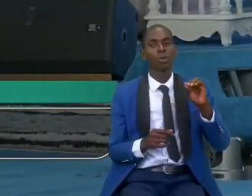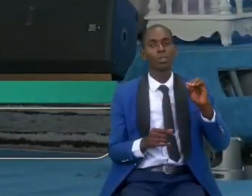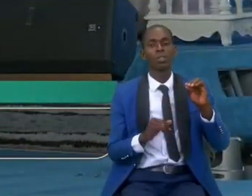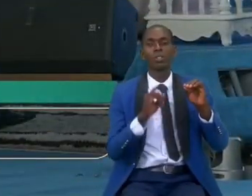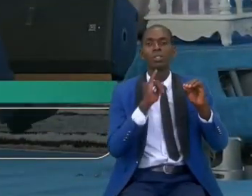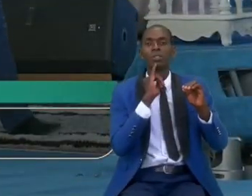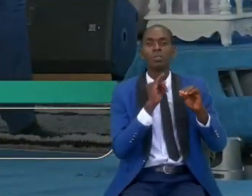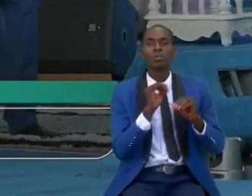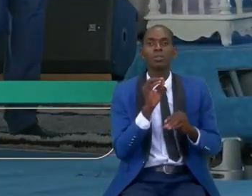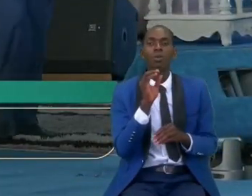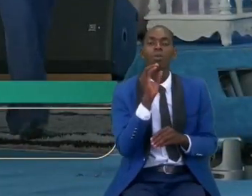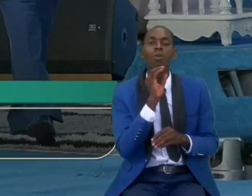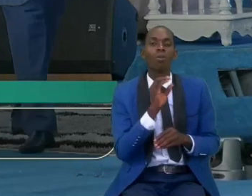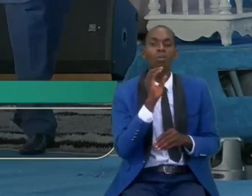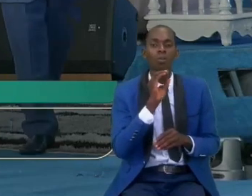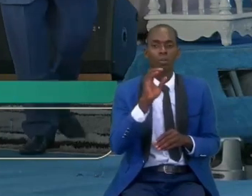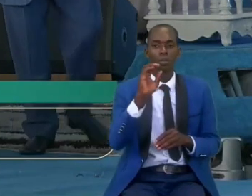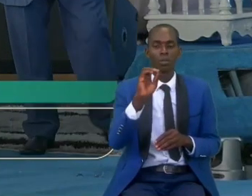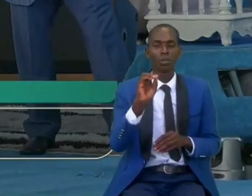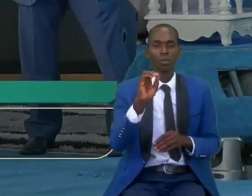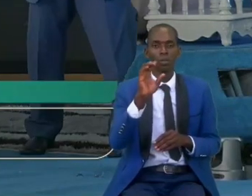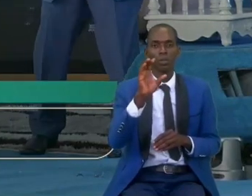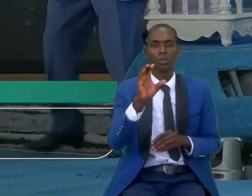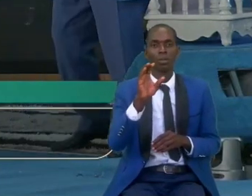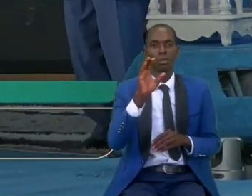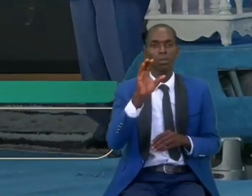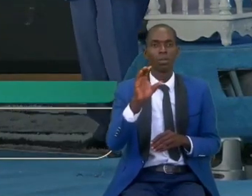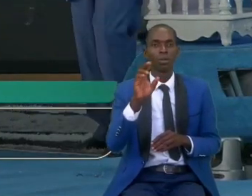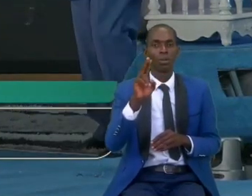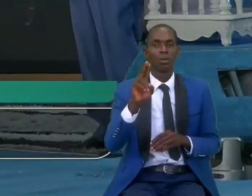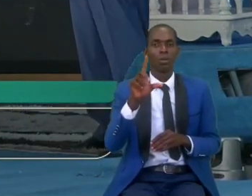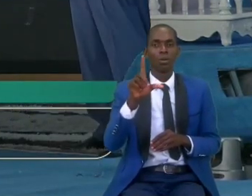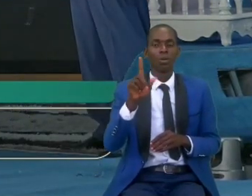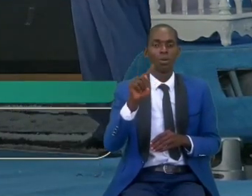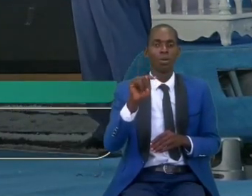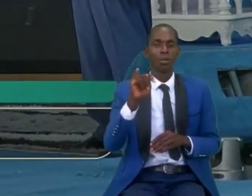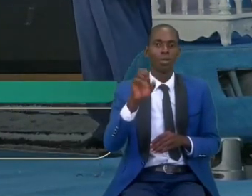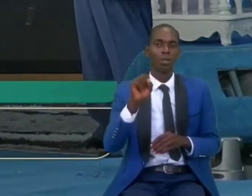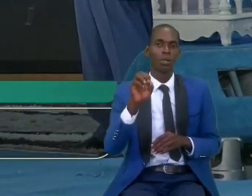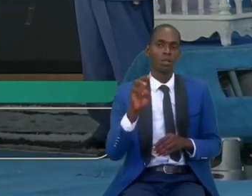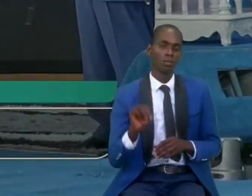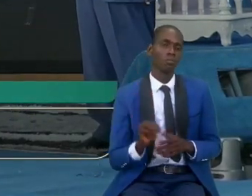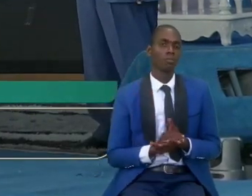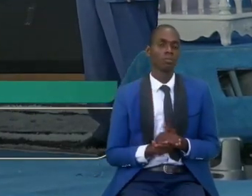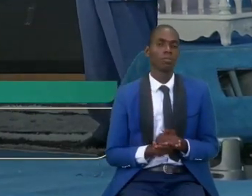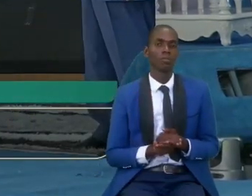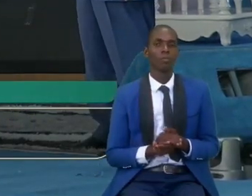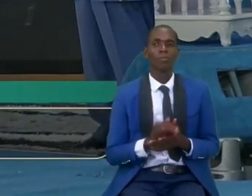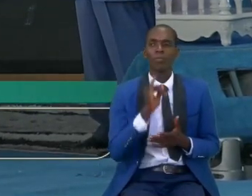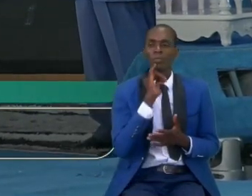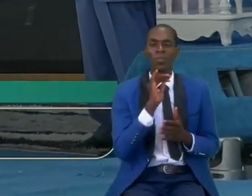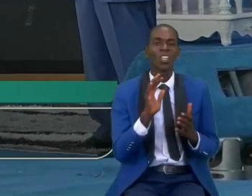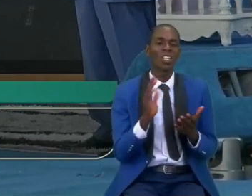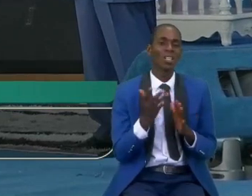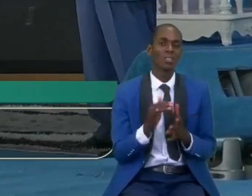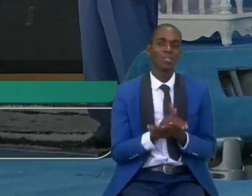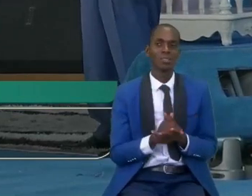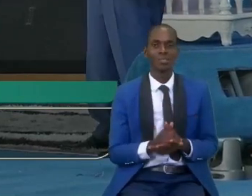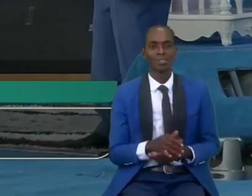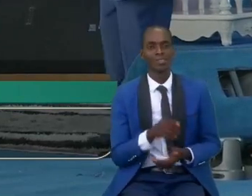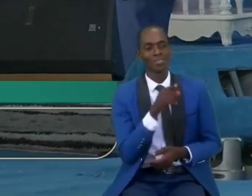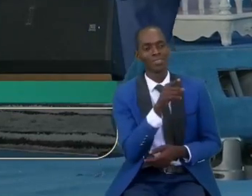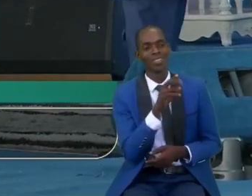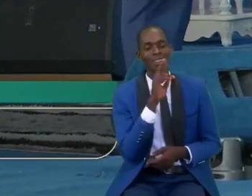Occultism. It's like they're saying, now you're a young boy, a young lady, a young man,